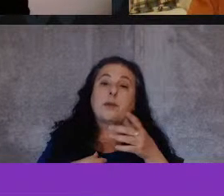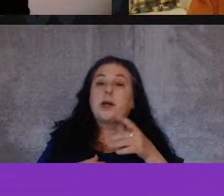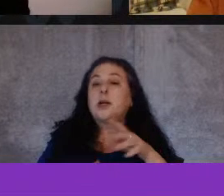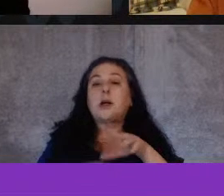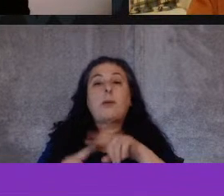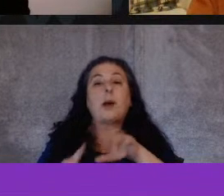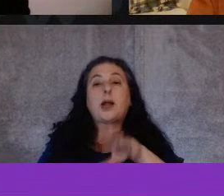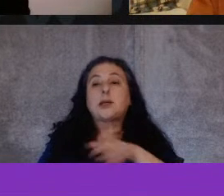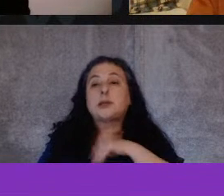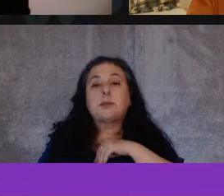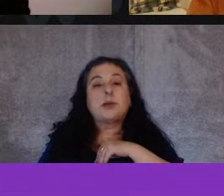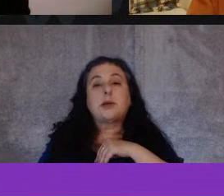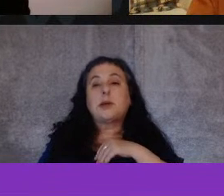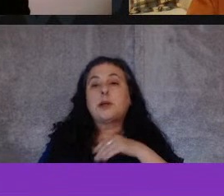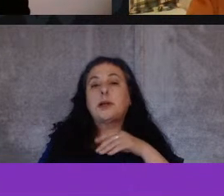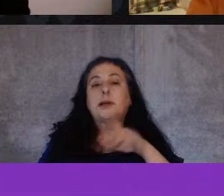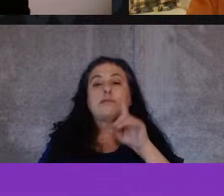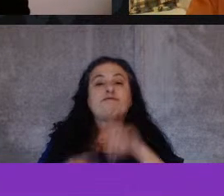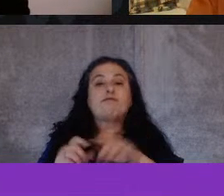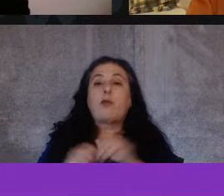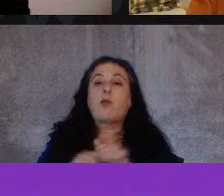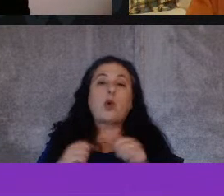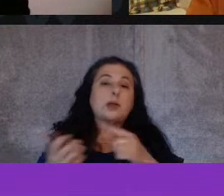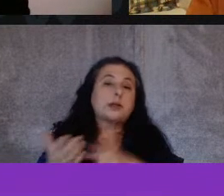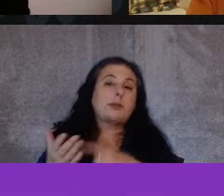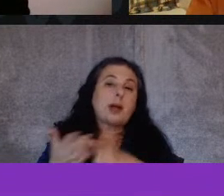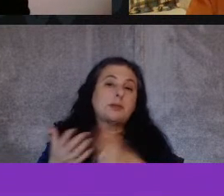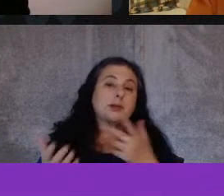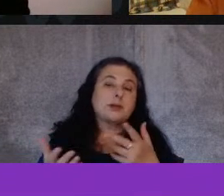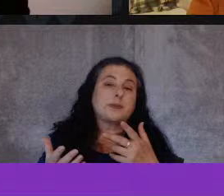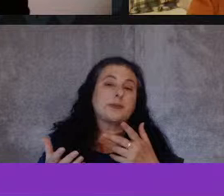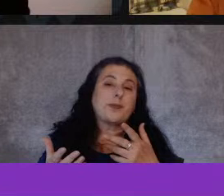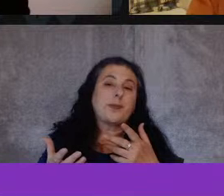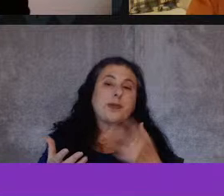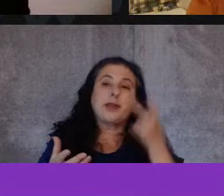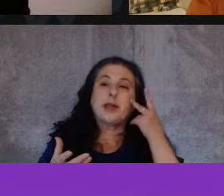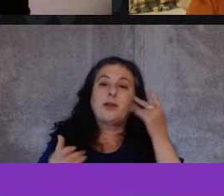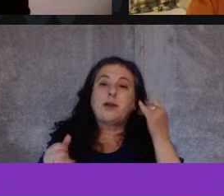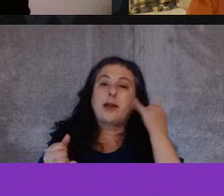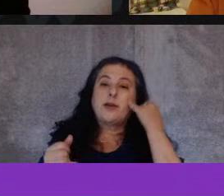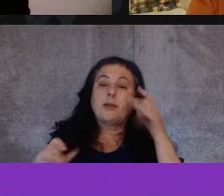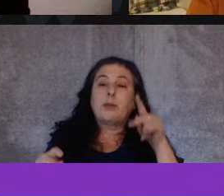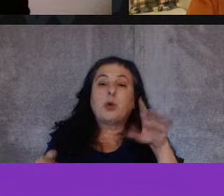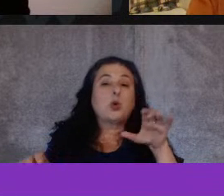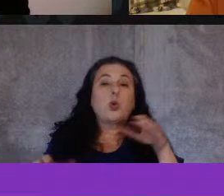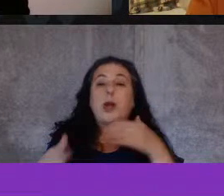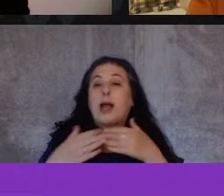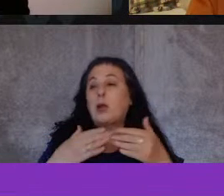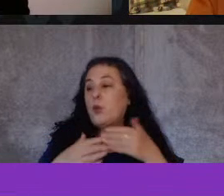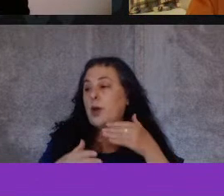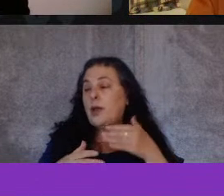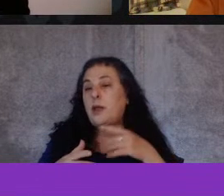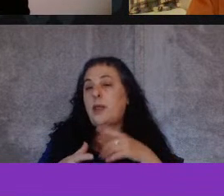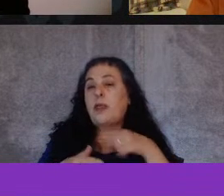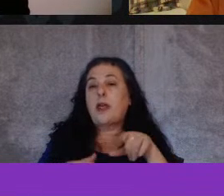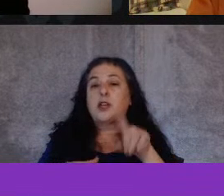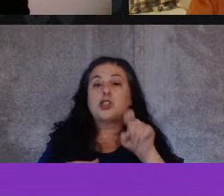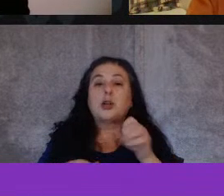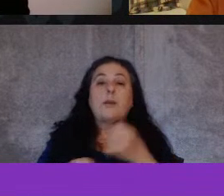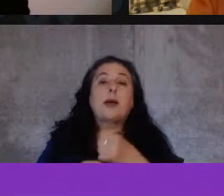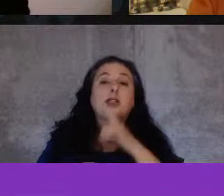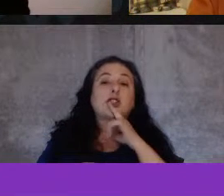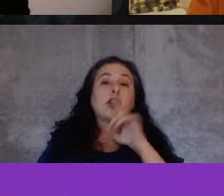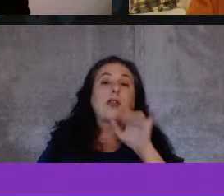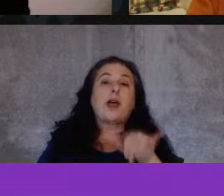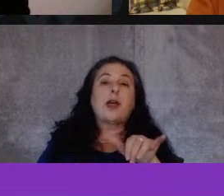it as an inevitability. And that if people are going to do this anyway, they should make sure